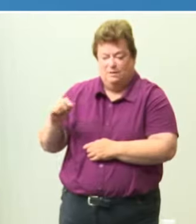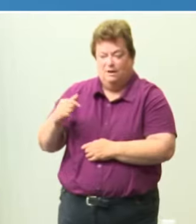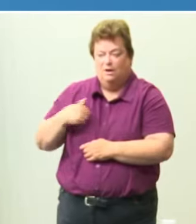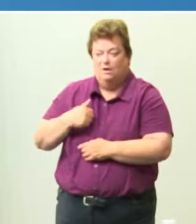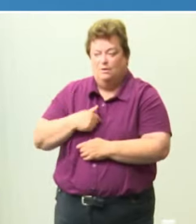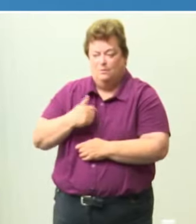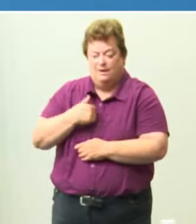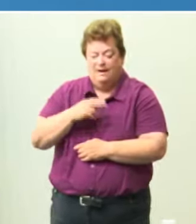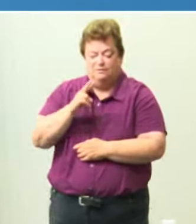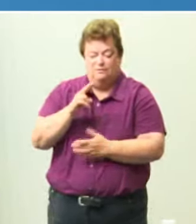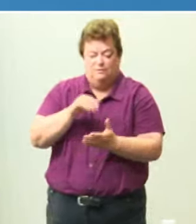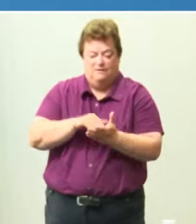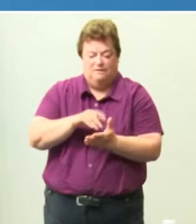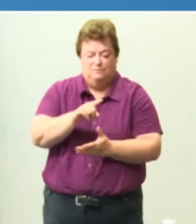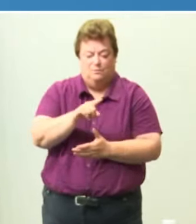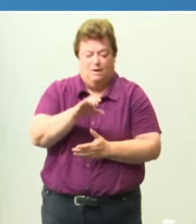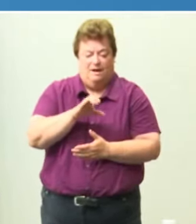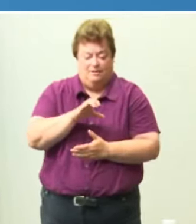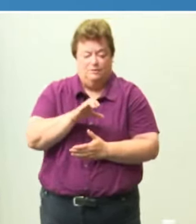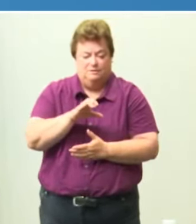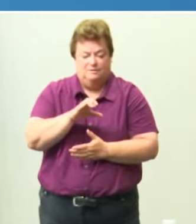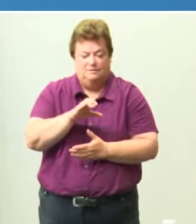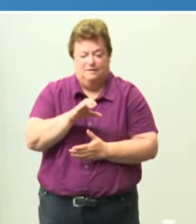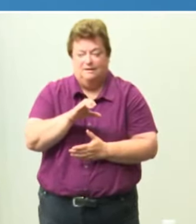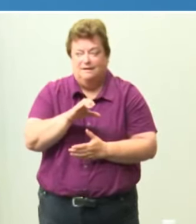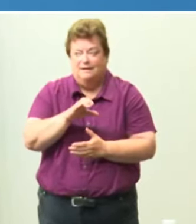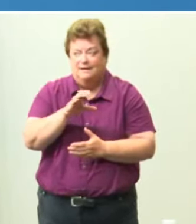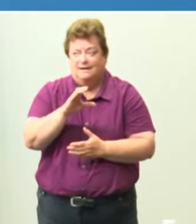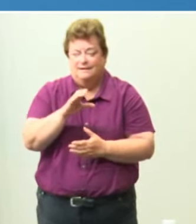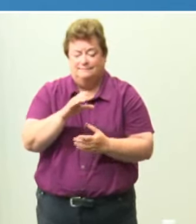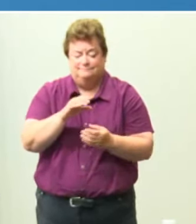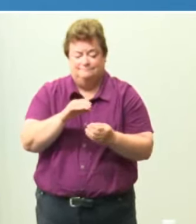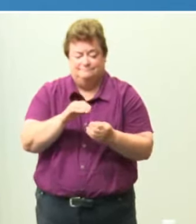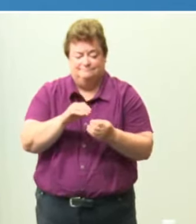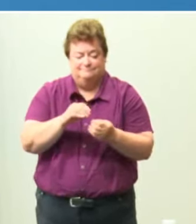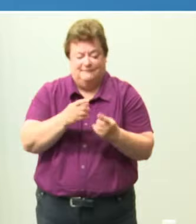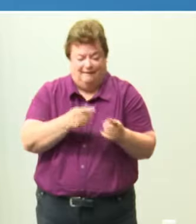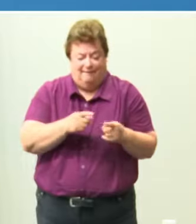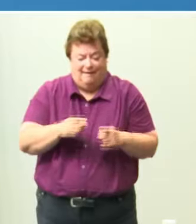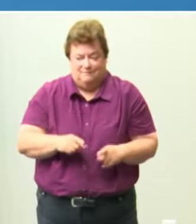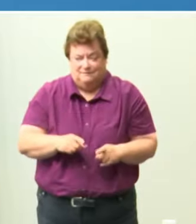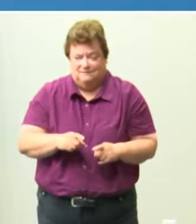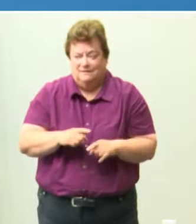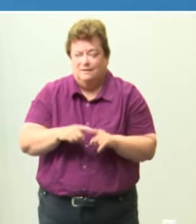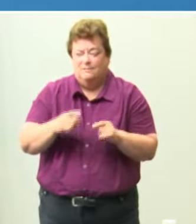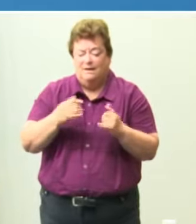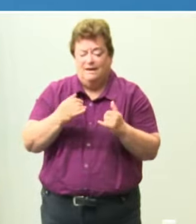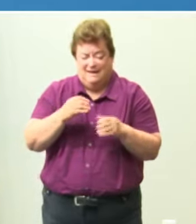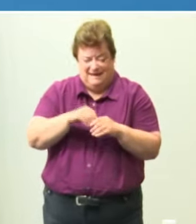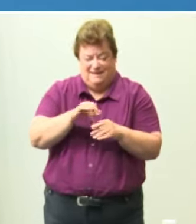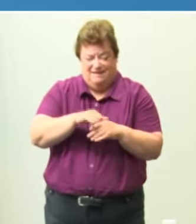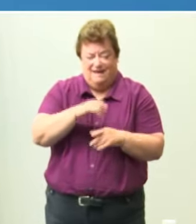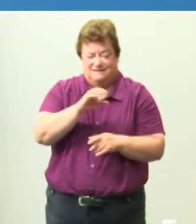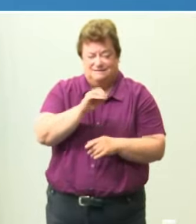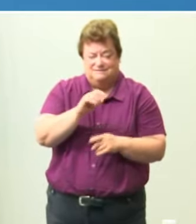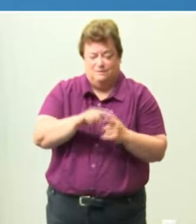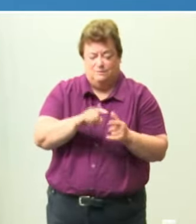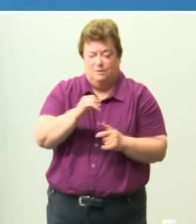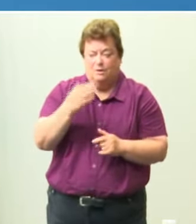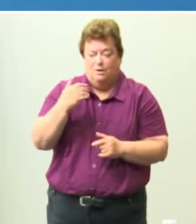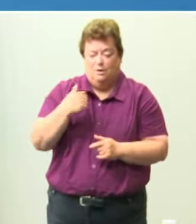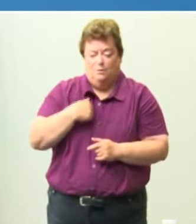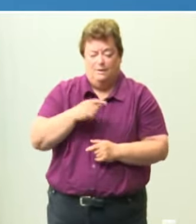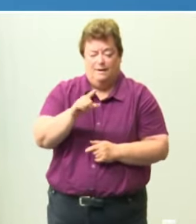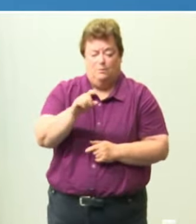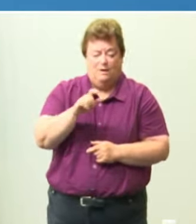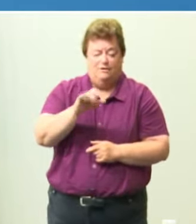reported 2,111 cases. Of our cases, in 0 to 14 age group, we had